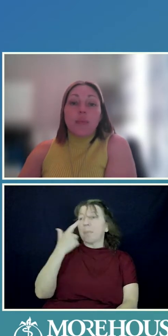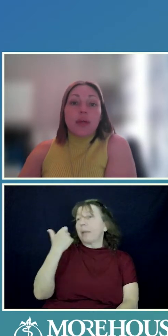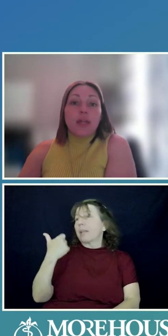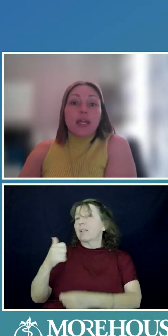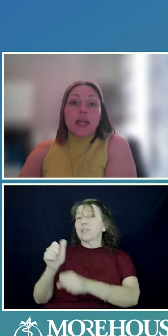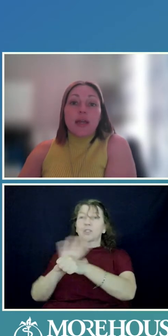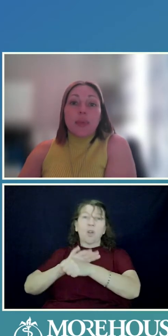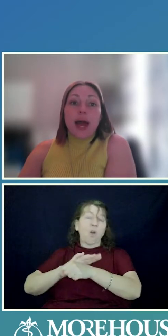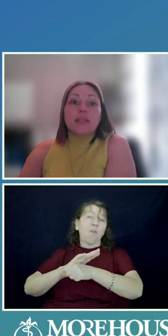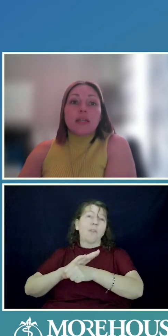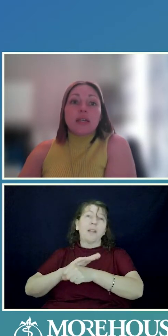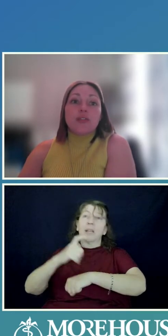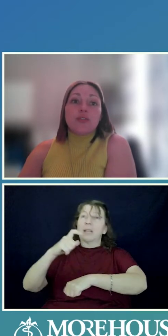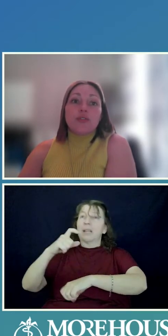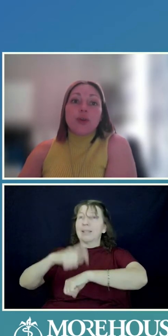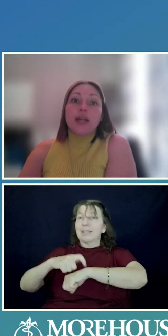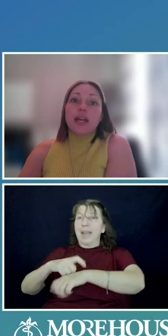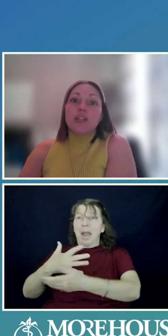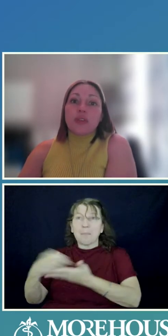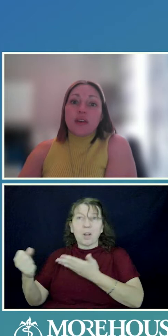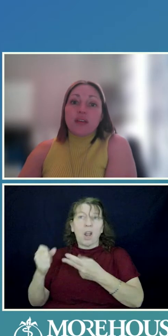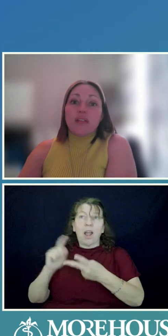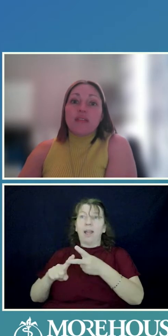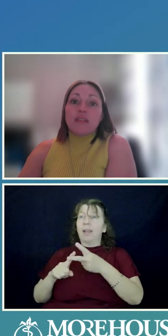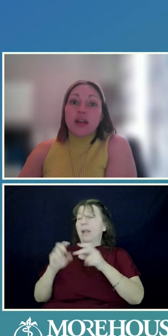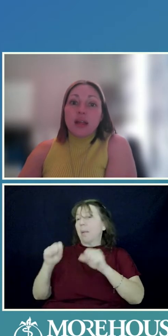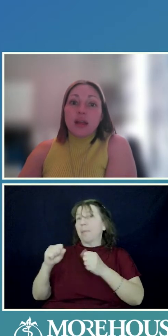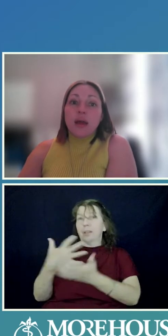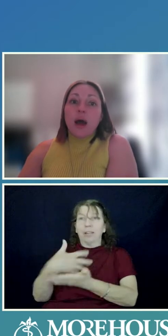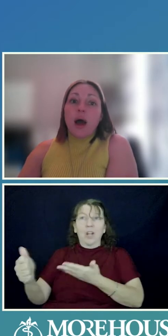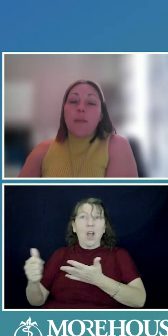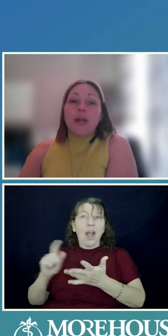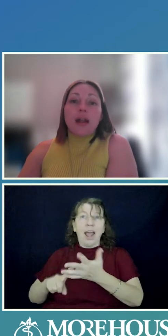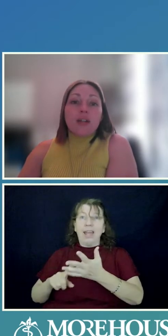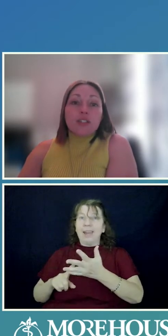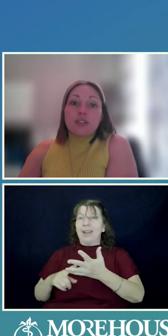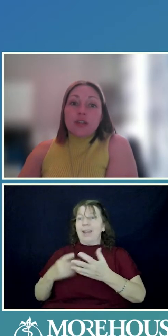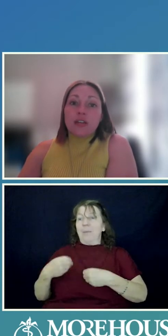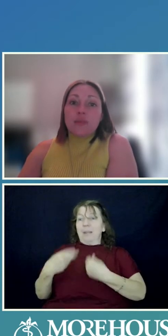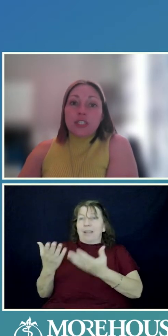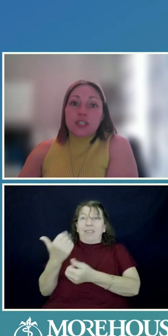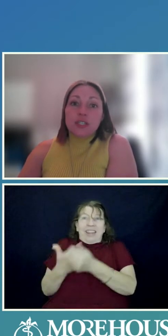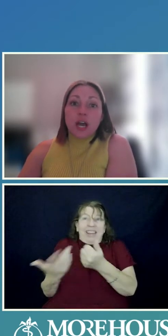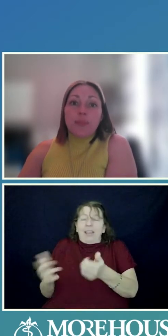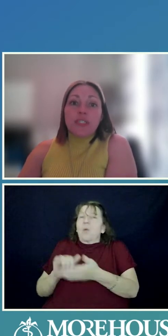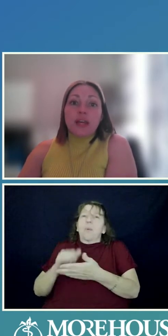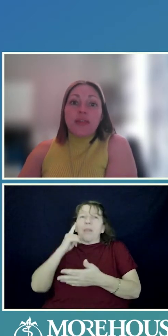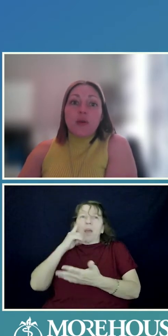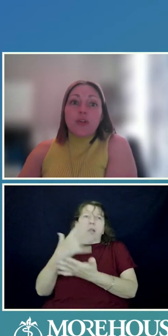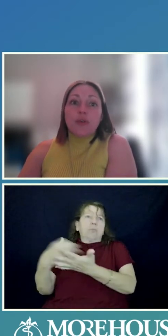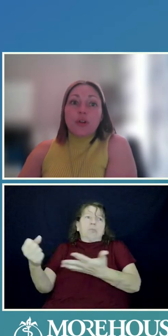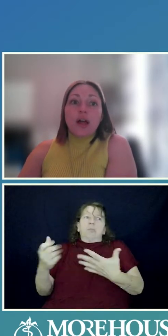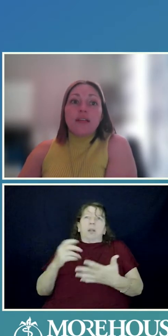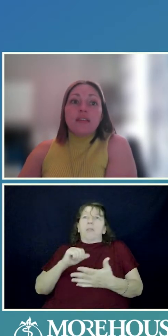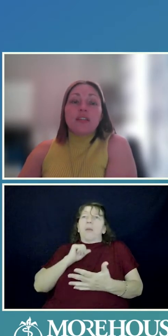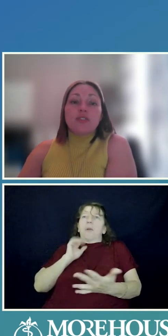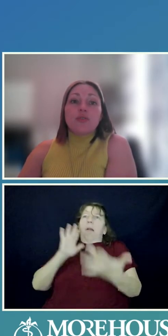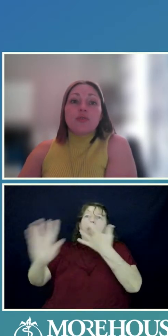or ability, capacity to engage with us on this study. But it actually turned out to be just the opposite. They were